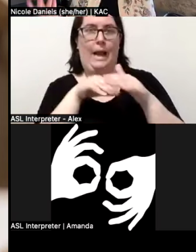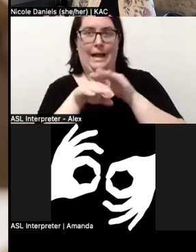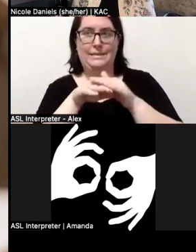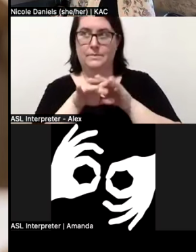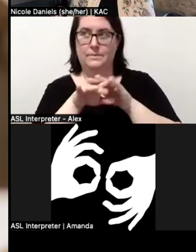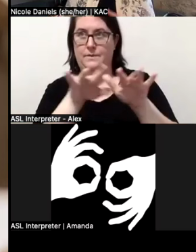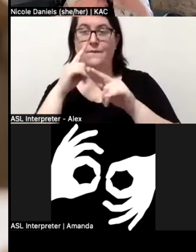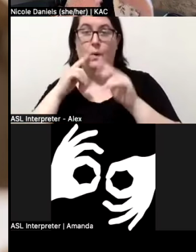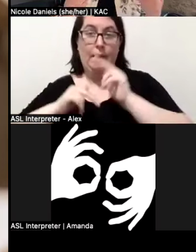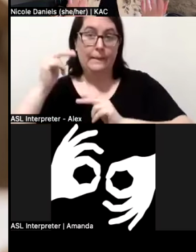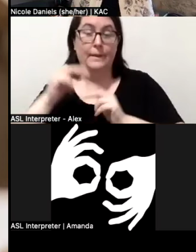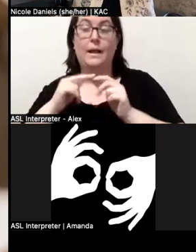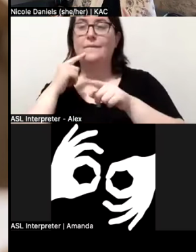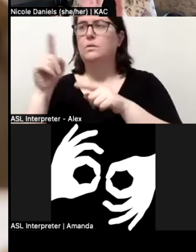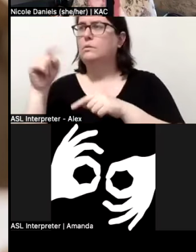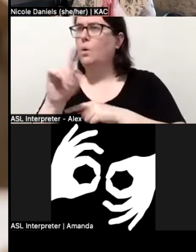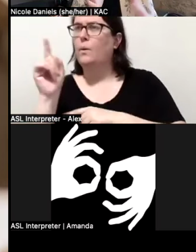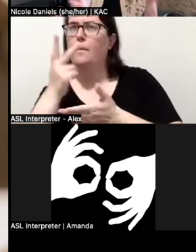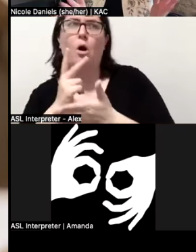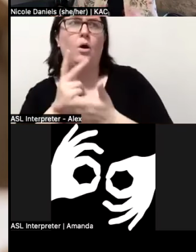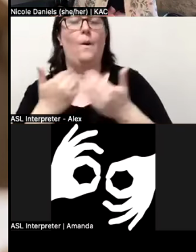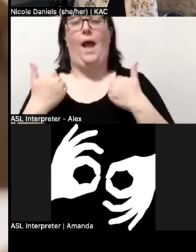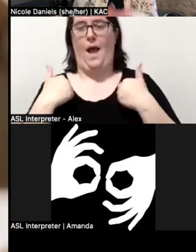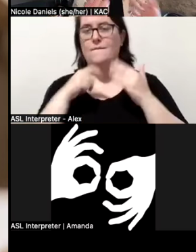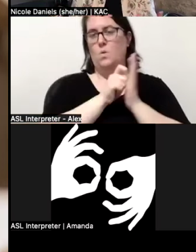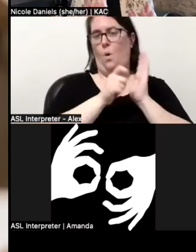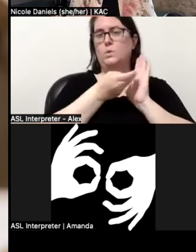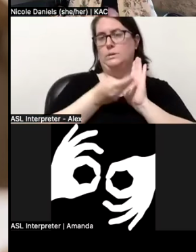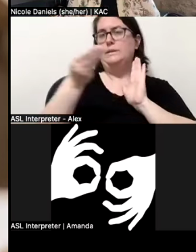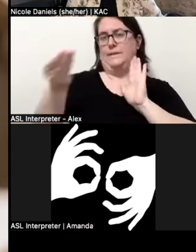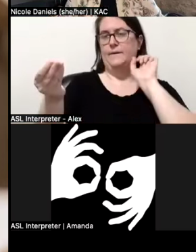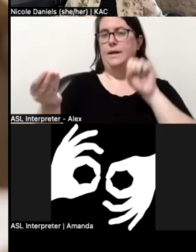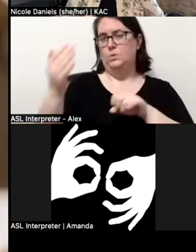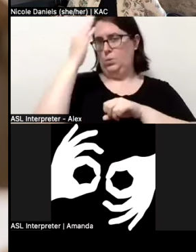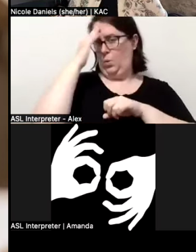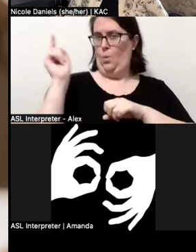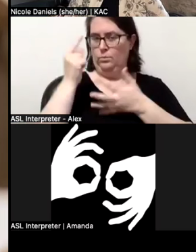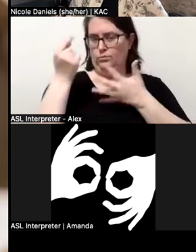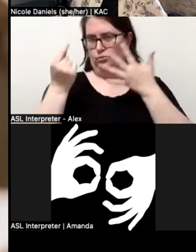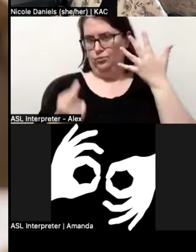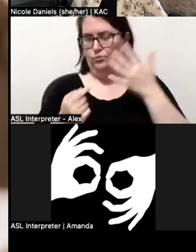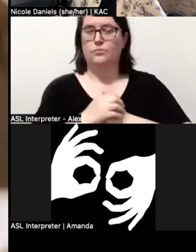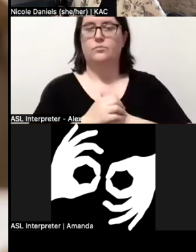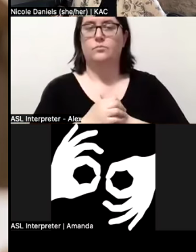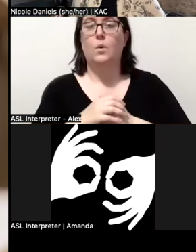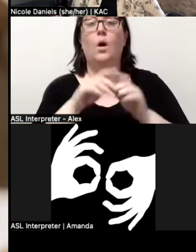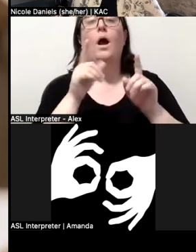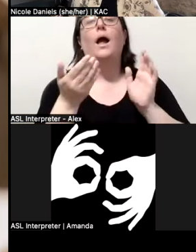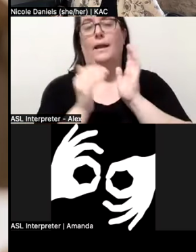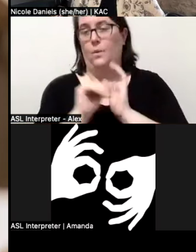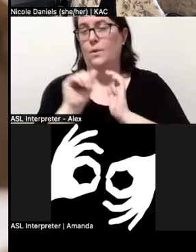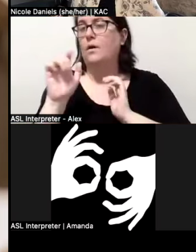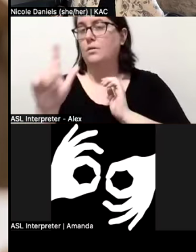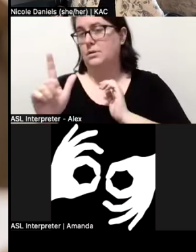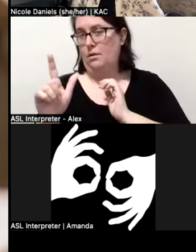our building. They tell you about parking, about the spacing of doorways, restrooms, things like that. And we also offer ASL